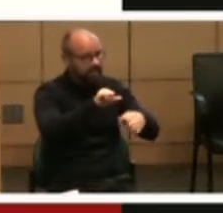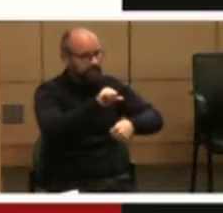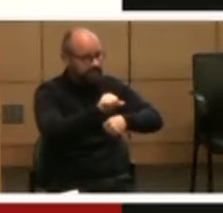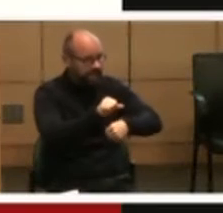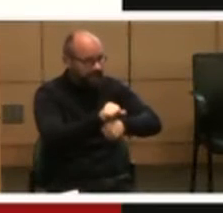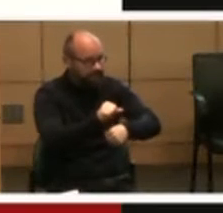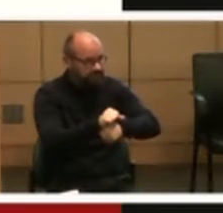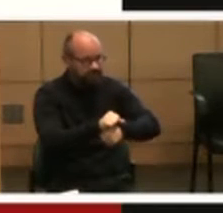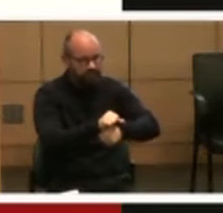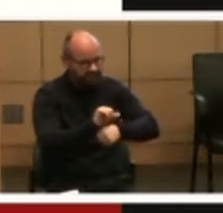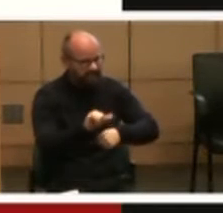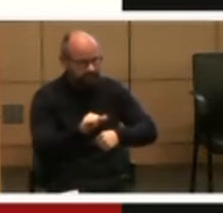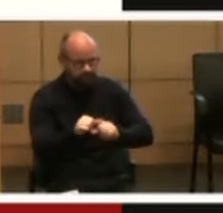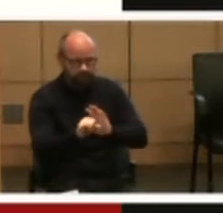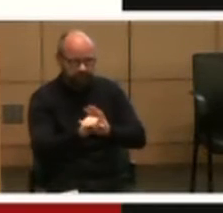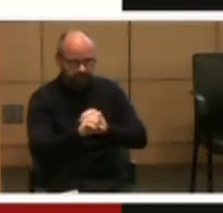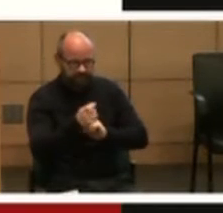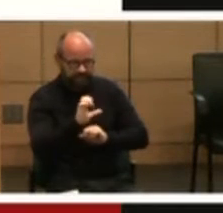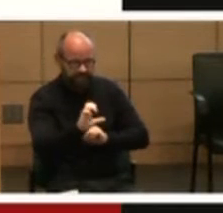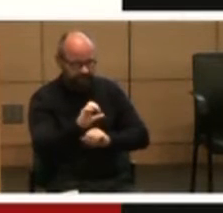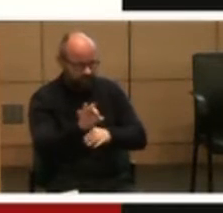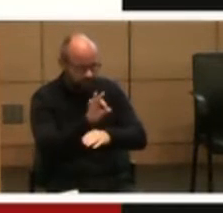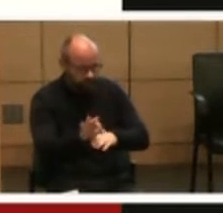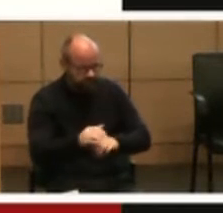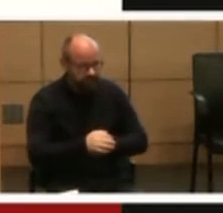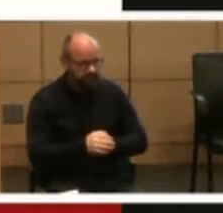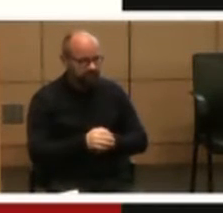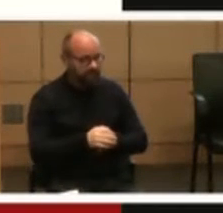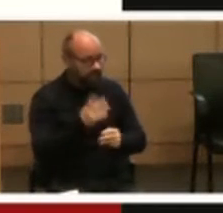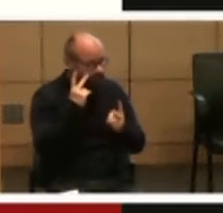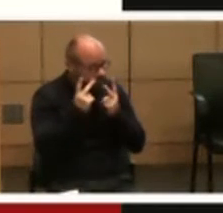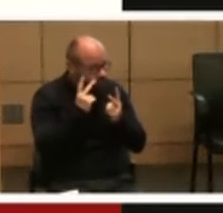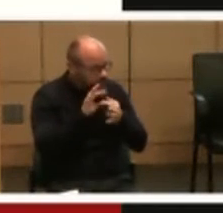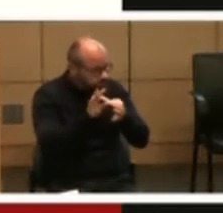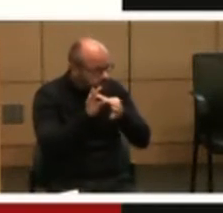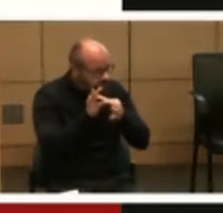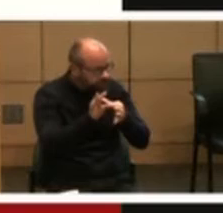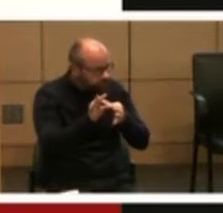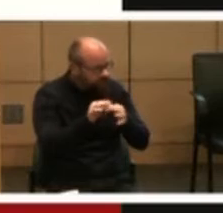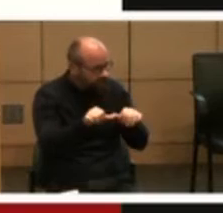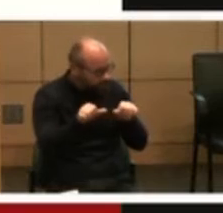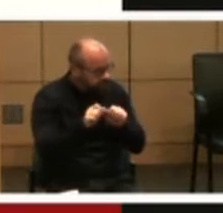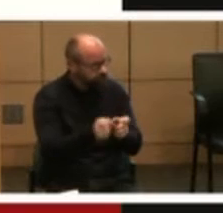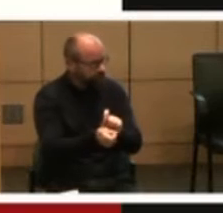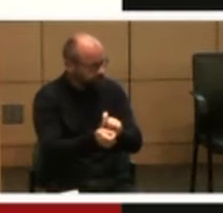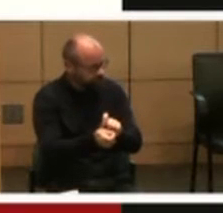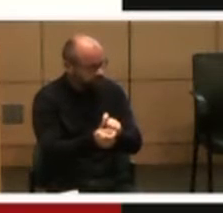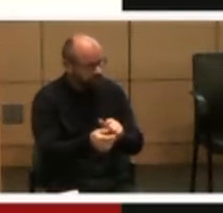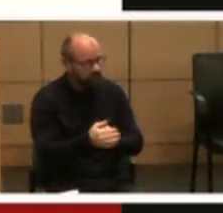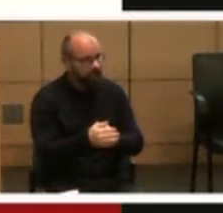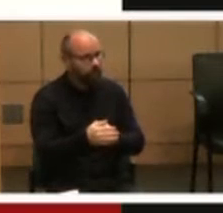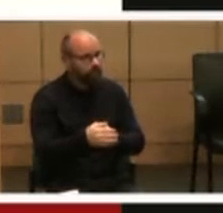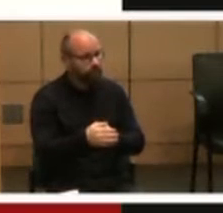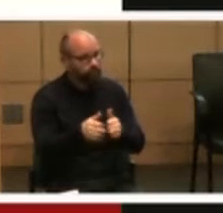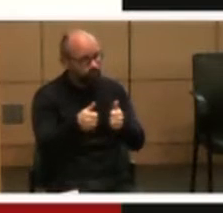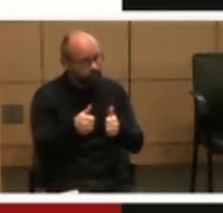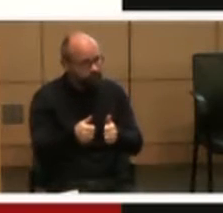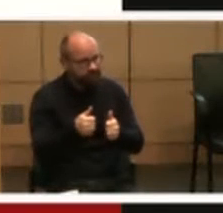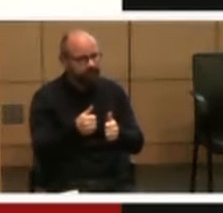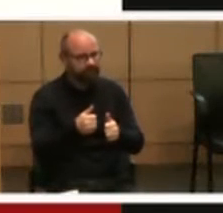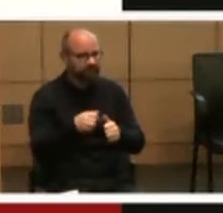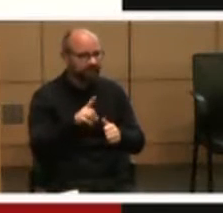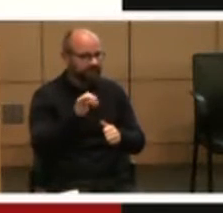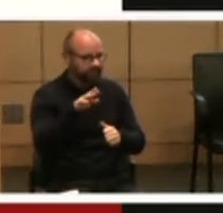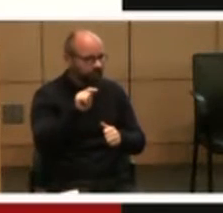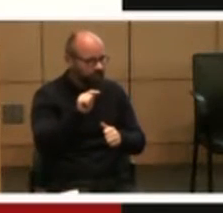executive functions. There were changes in the visual association areas. There was reduced deactivation of what's called the default mode